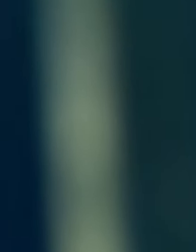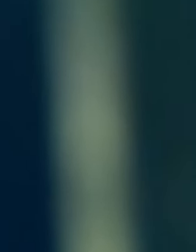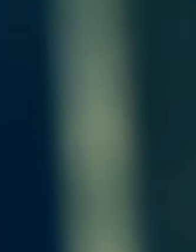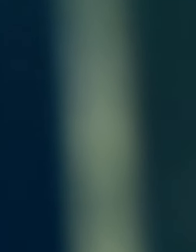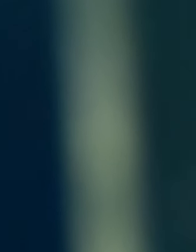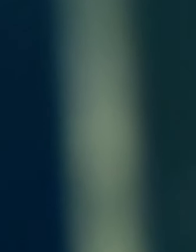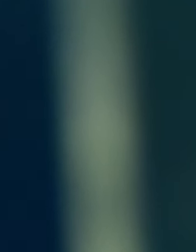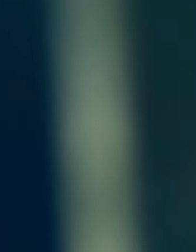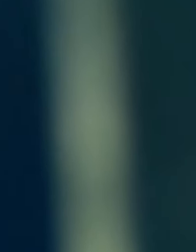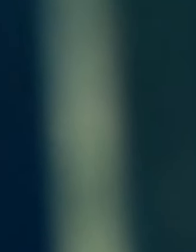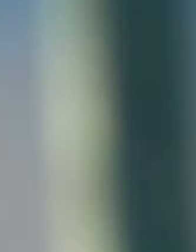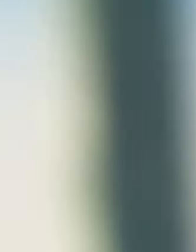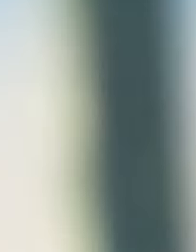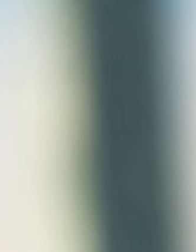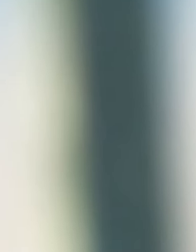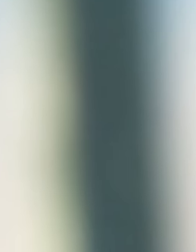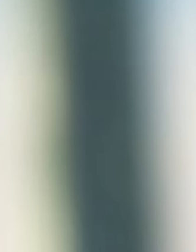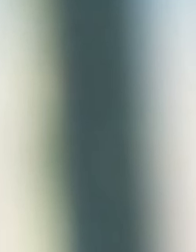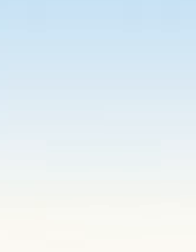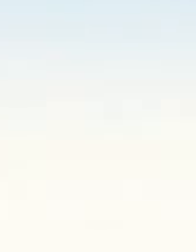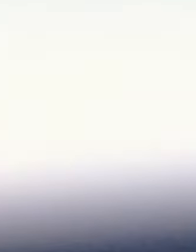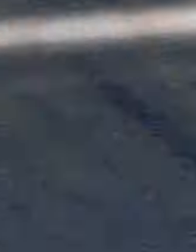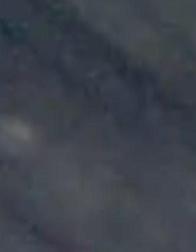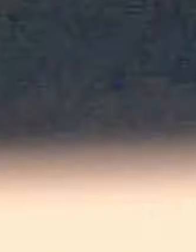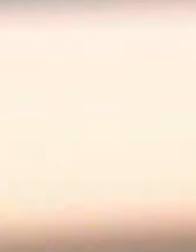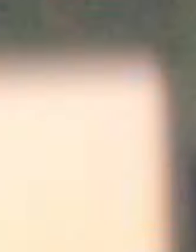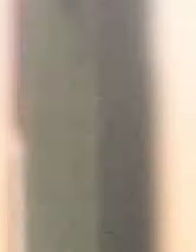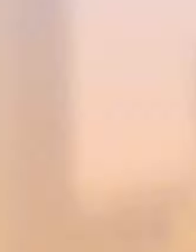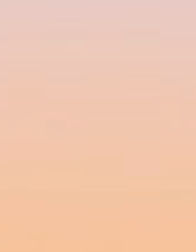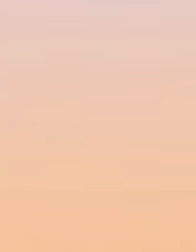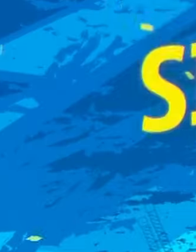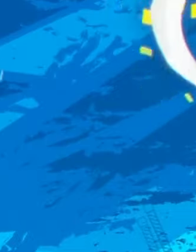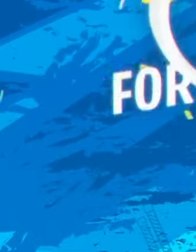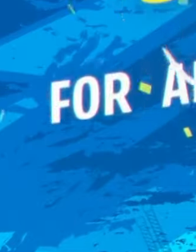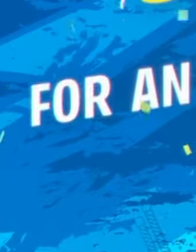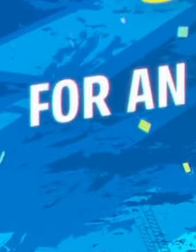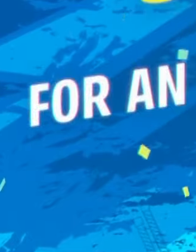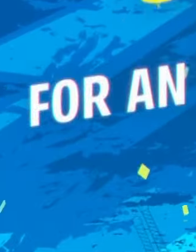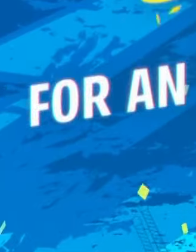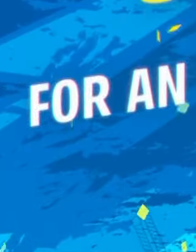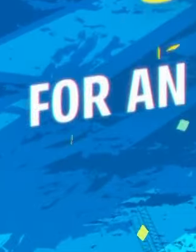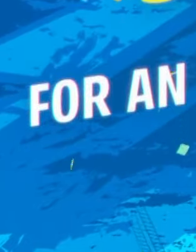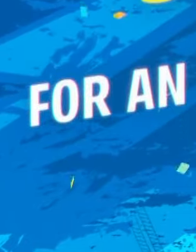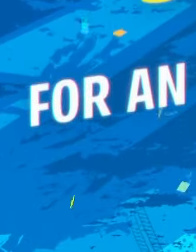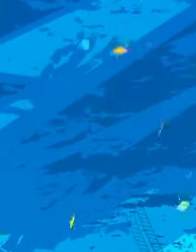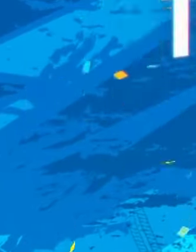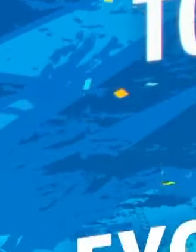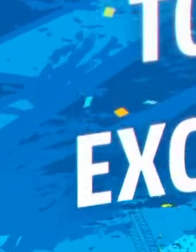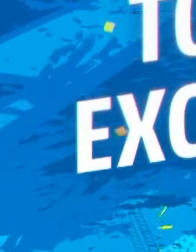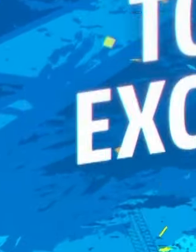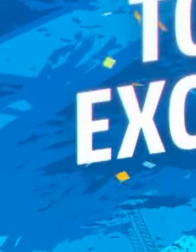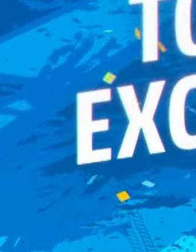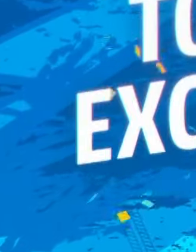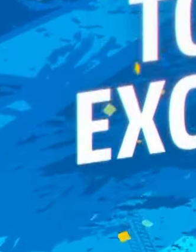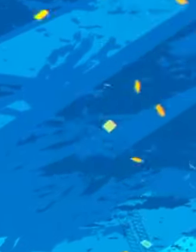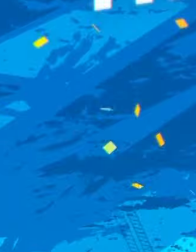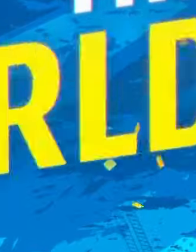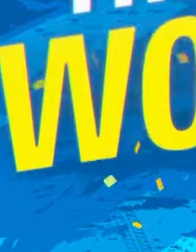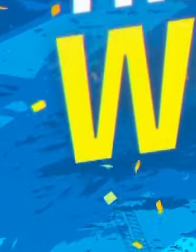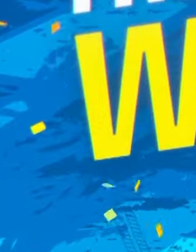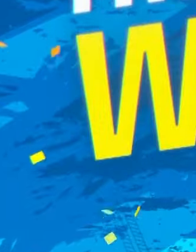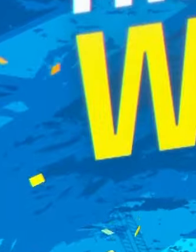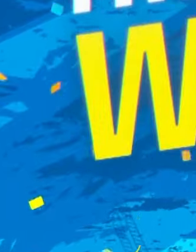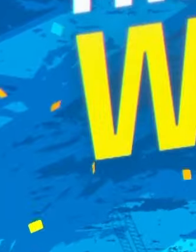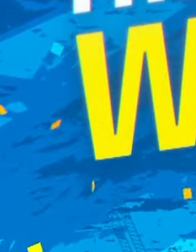glory, Flow is proud to be a part of it, putting the we in win. Sign up or upgrade for an everything plan to win exclusive access